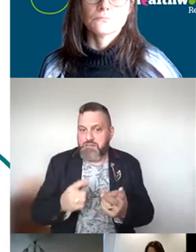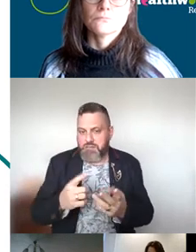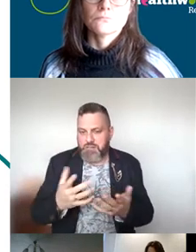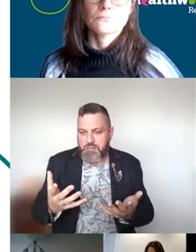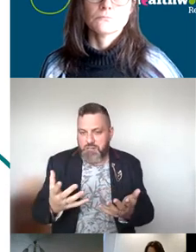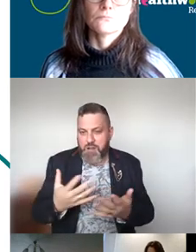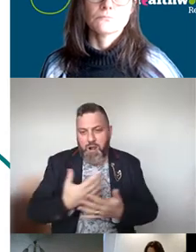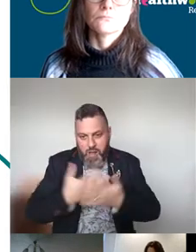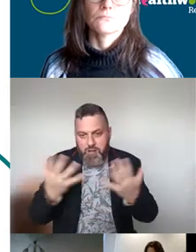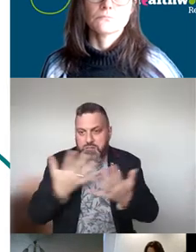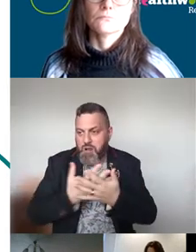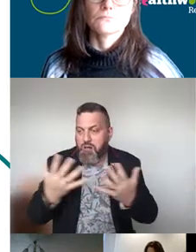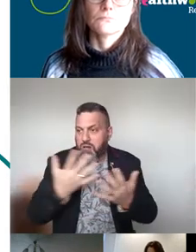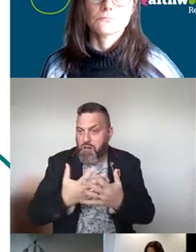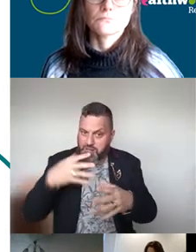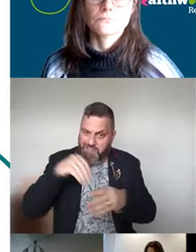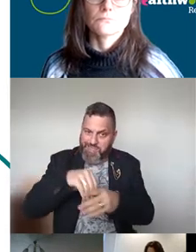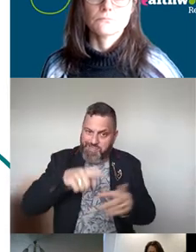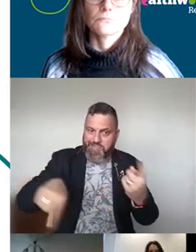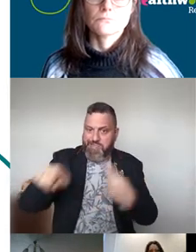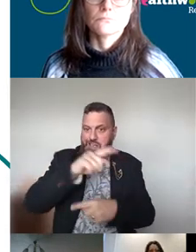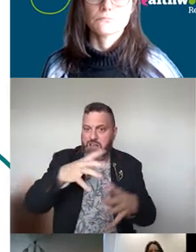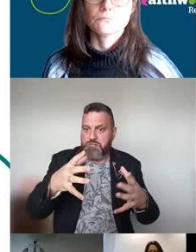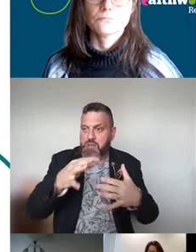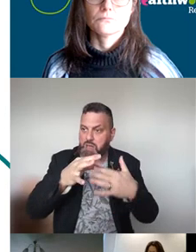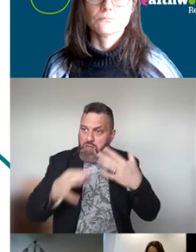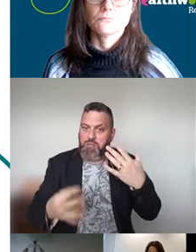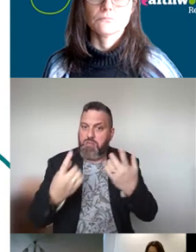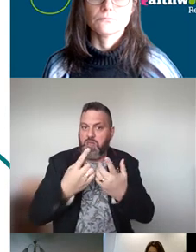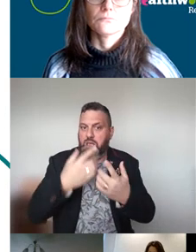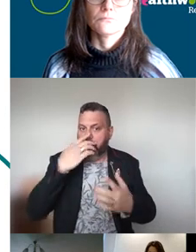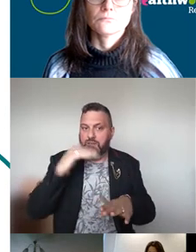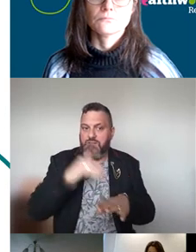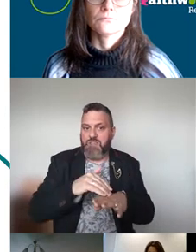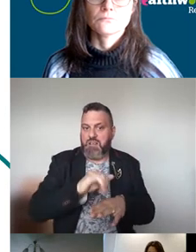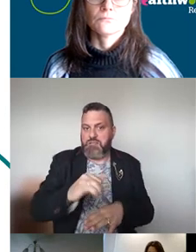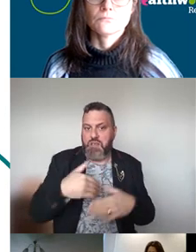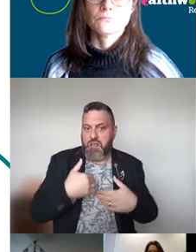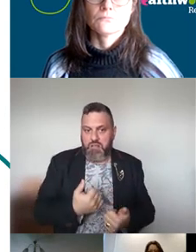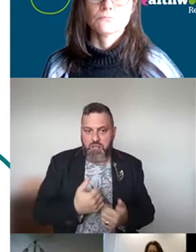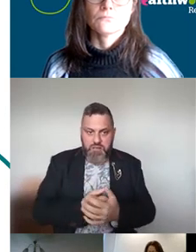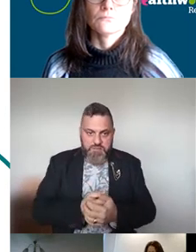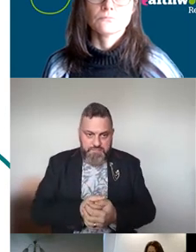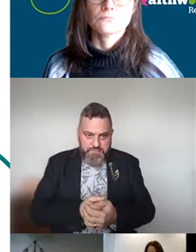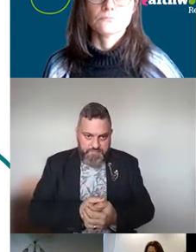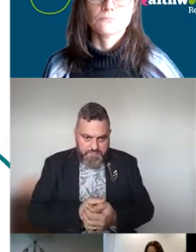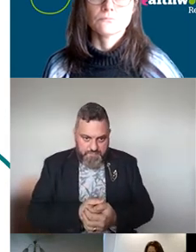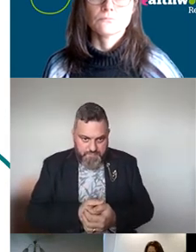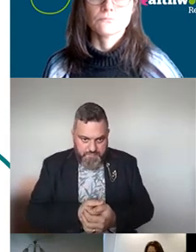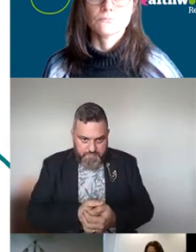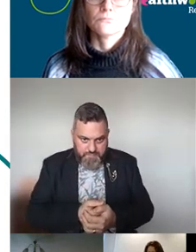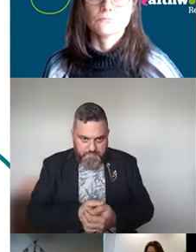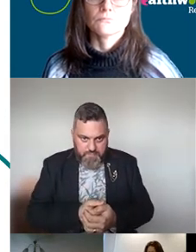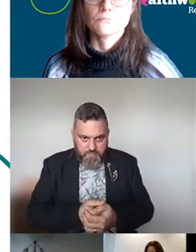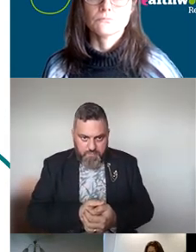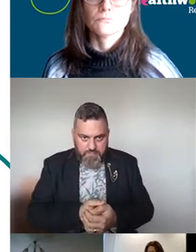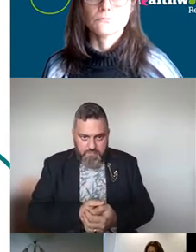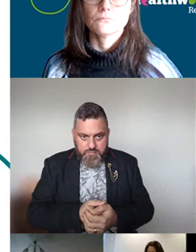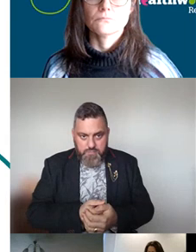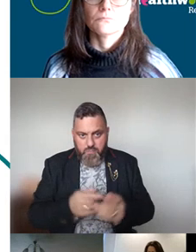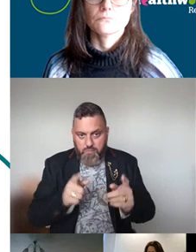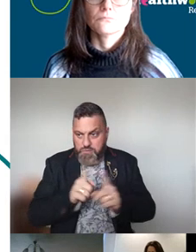and so there's much more that we want to do around some of those other things that impact people's health. But those circumstances also influence people's